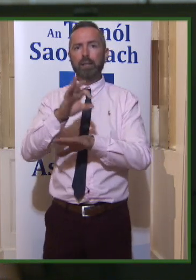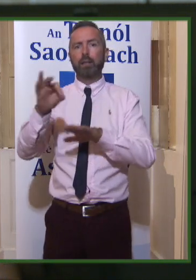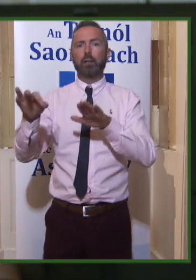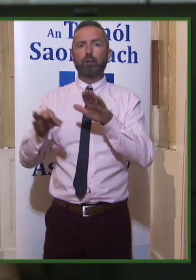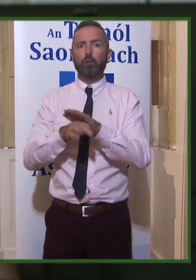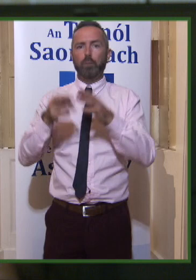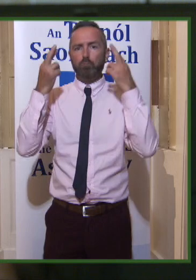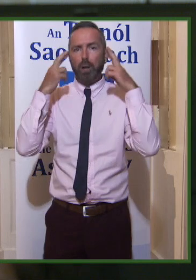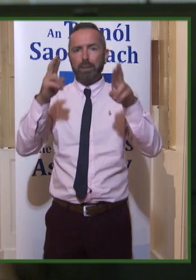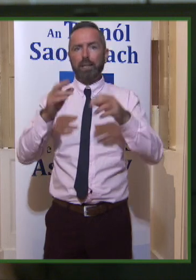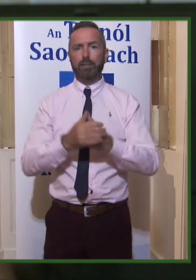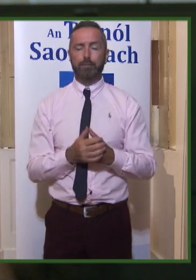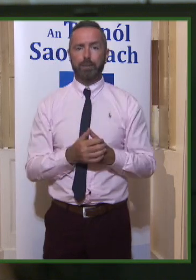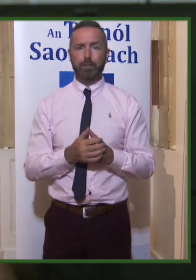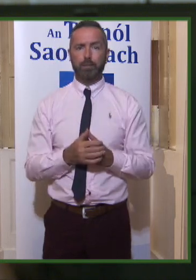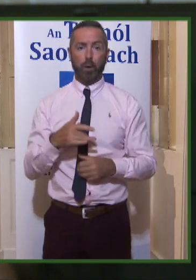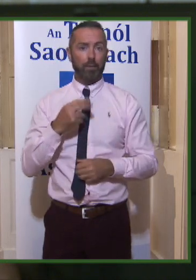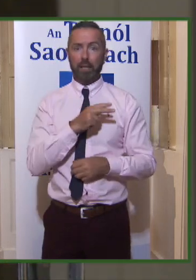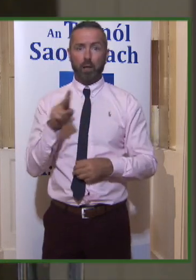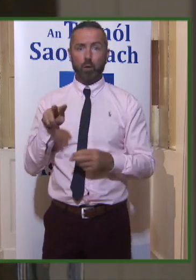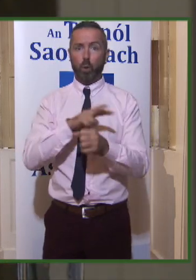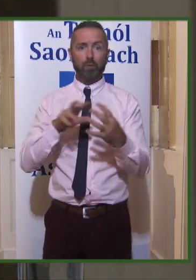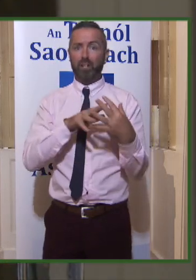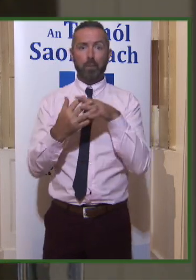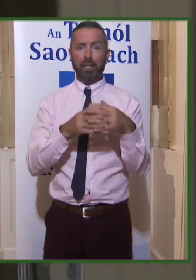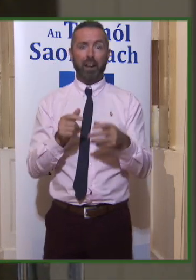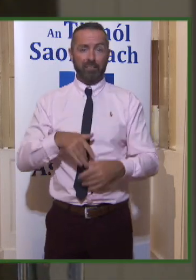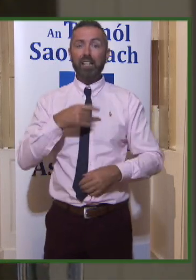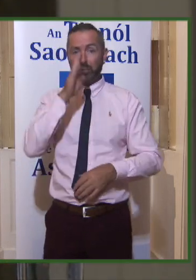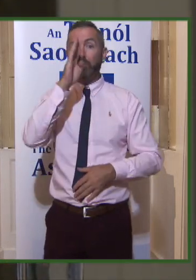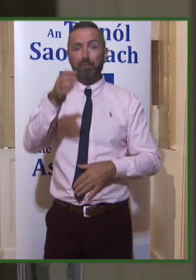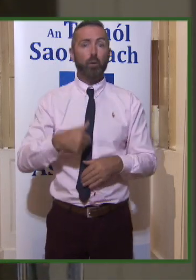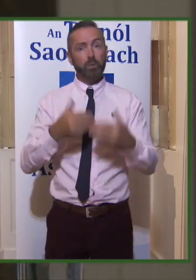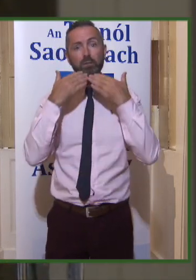that's overcomplicated. It's straightforward. Thank you. Thanks. I'm going to